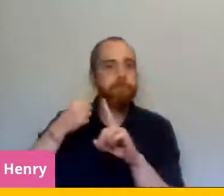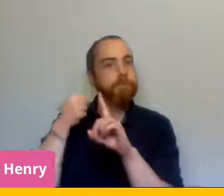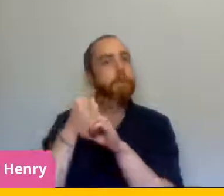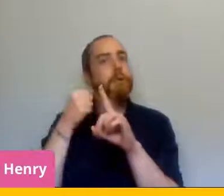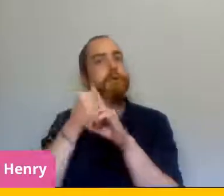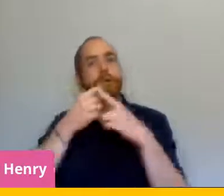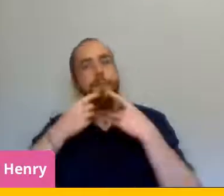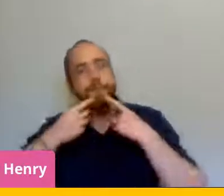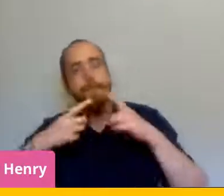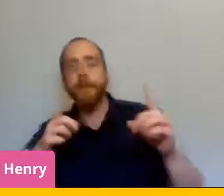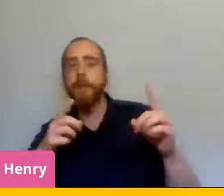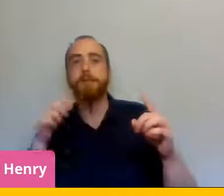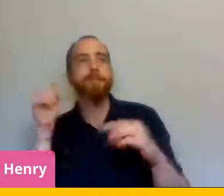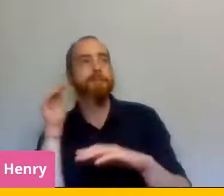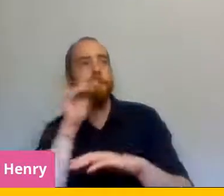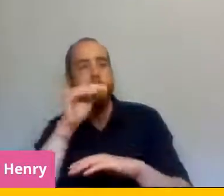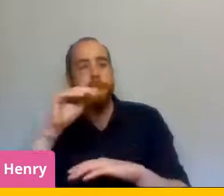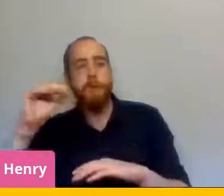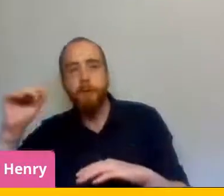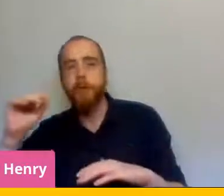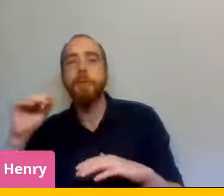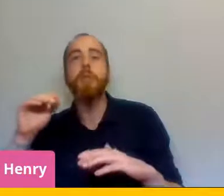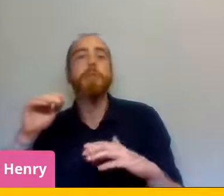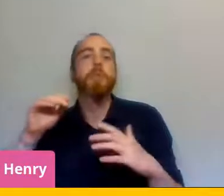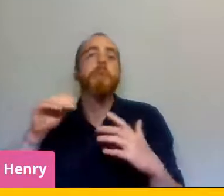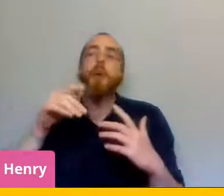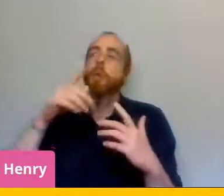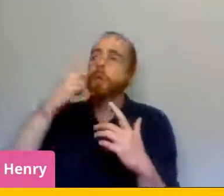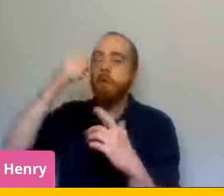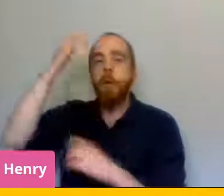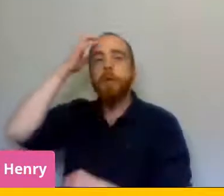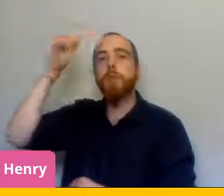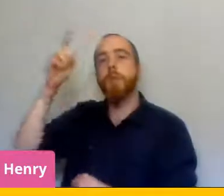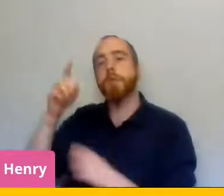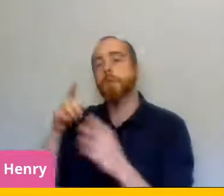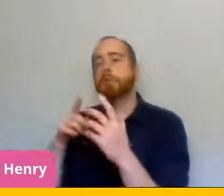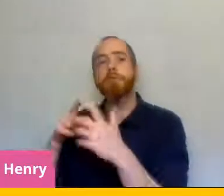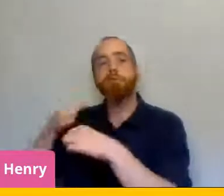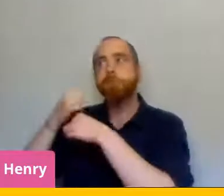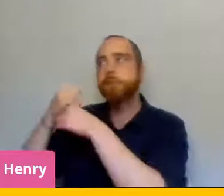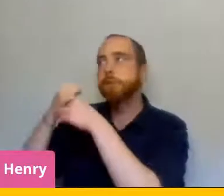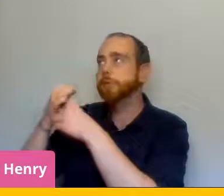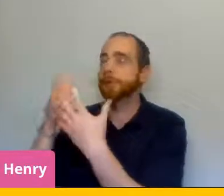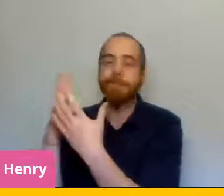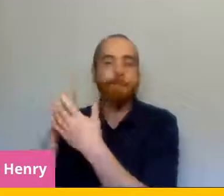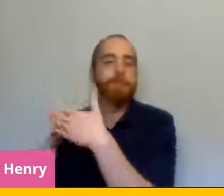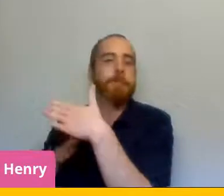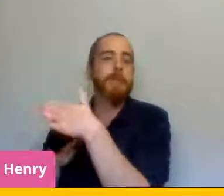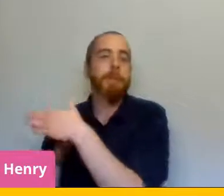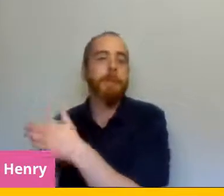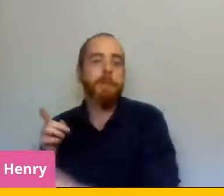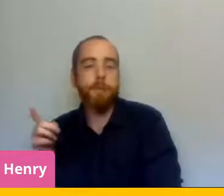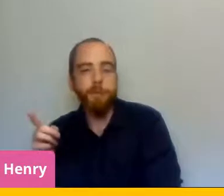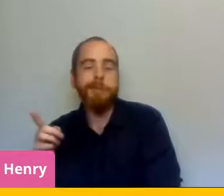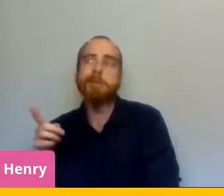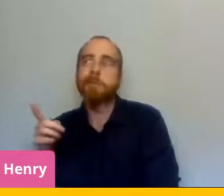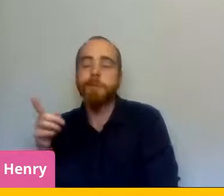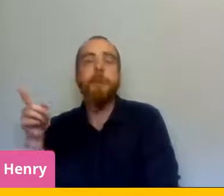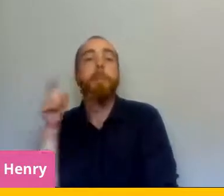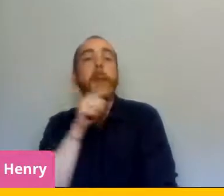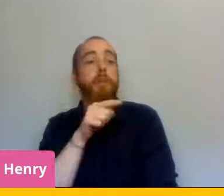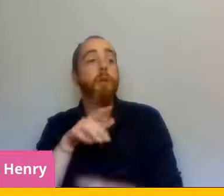lobby the government, but you can understand that's got limitations with the government we've got. Local politicians are far more sensitive to what is